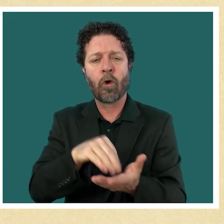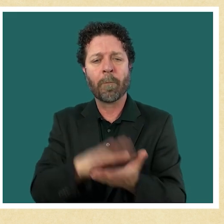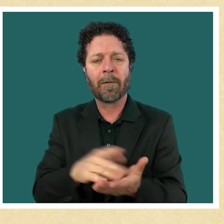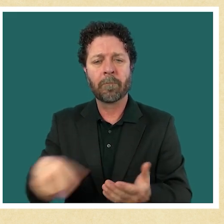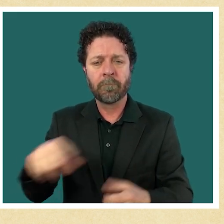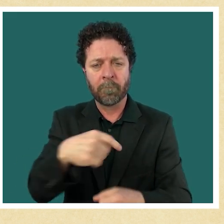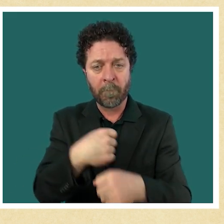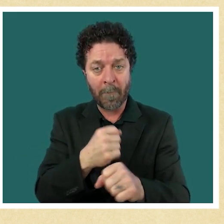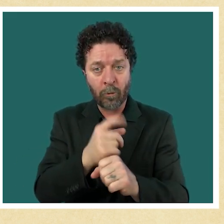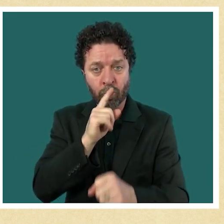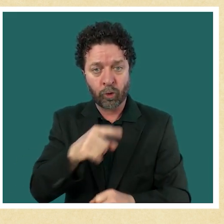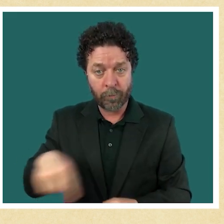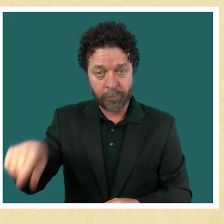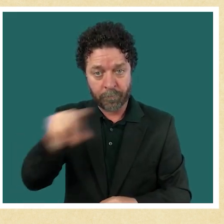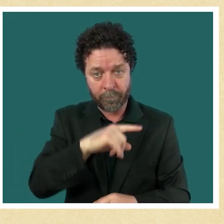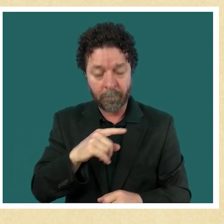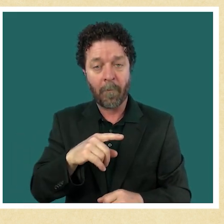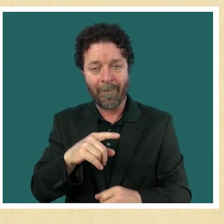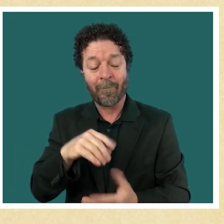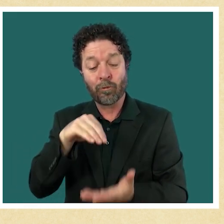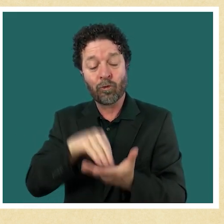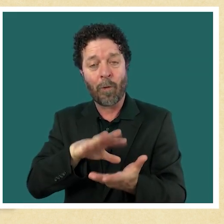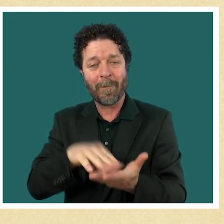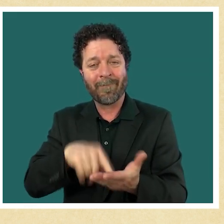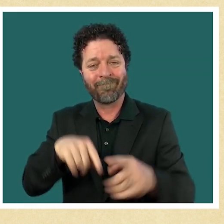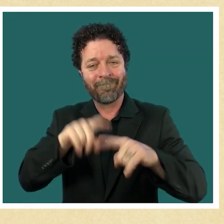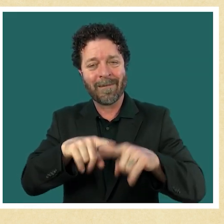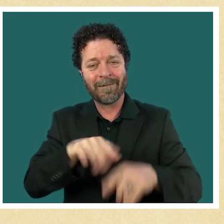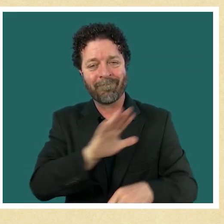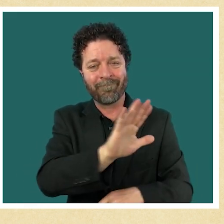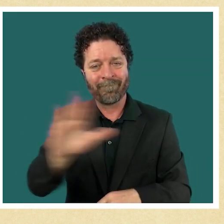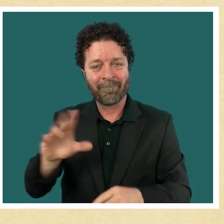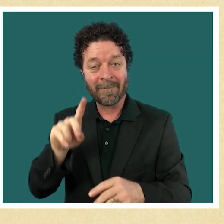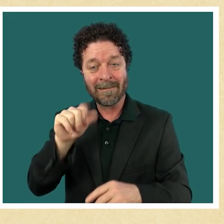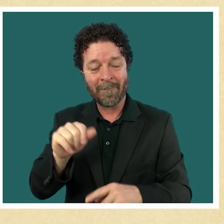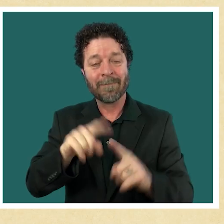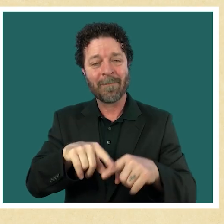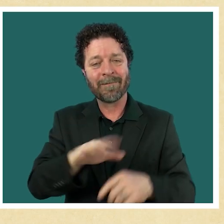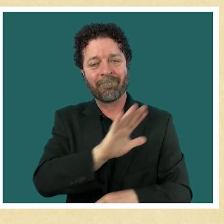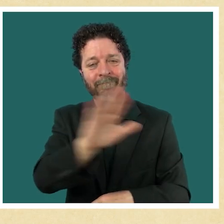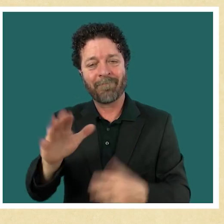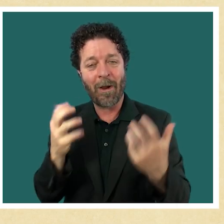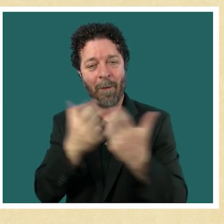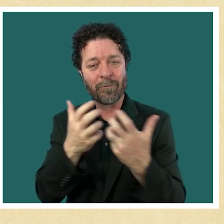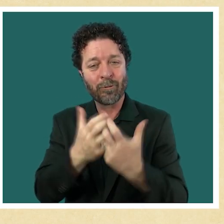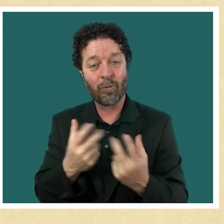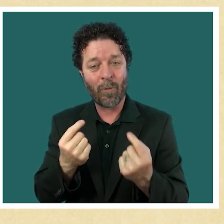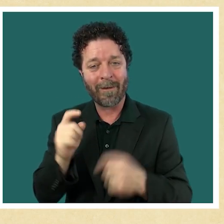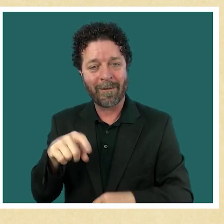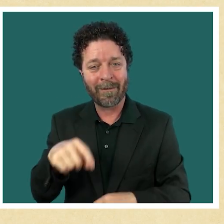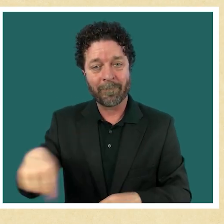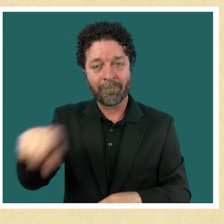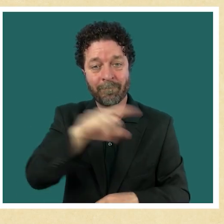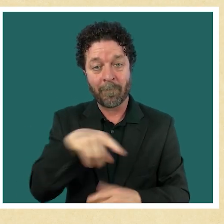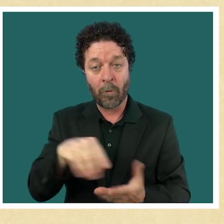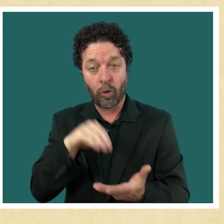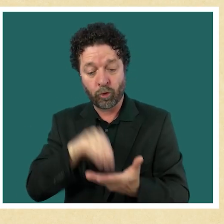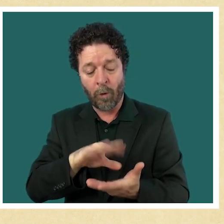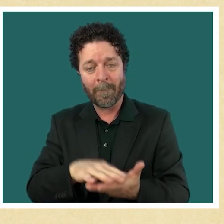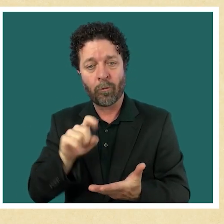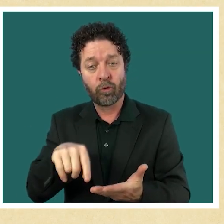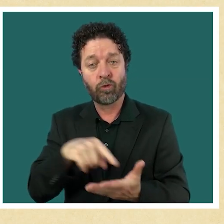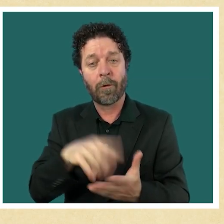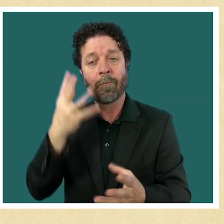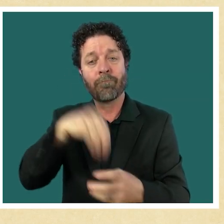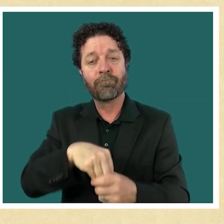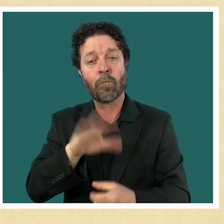documentation. Appropriate documentation varies depending on the person's disability and the accommodations requested.